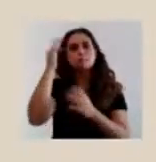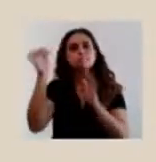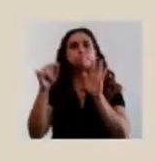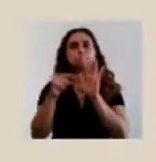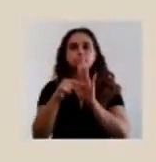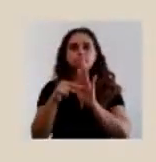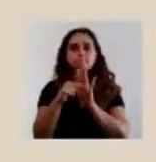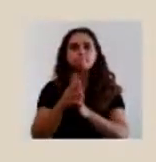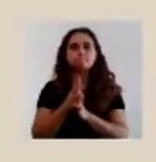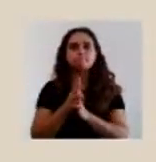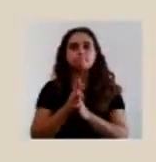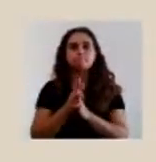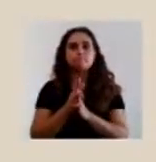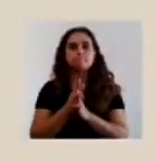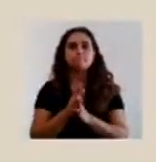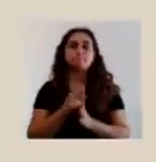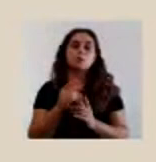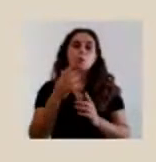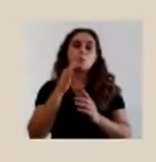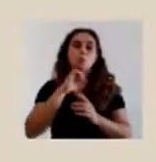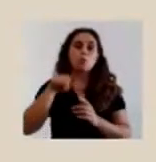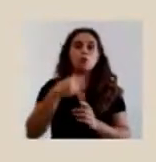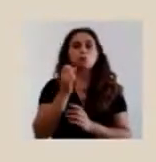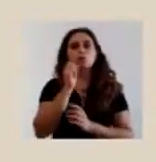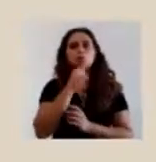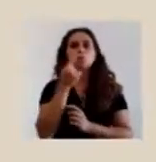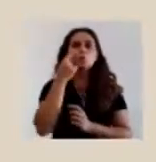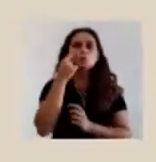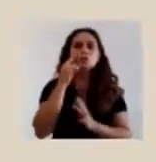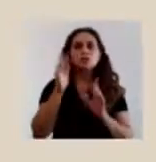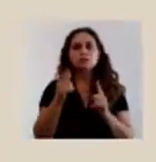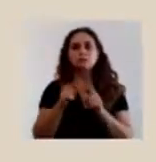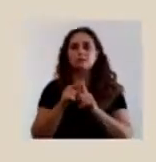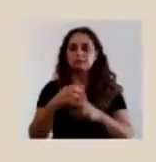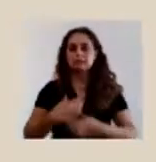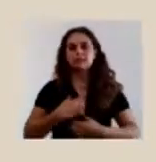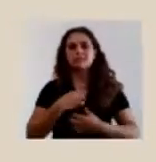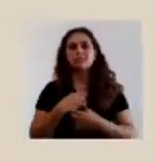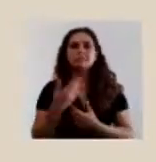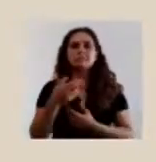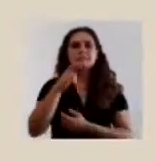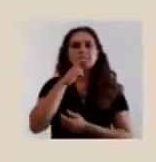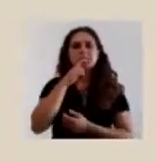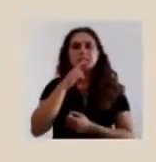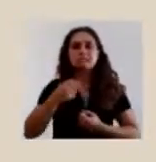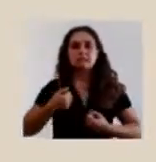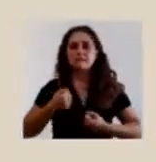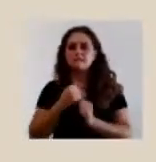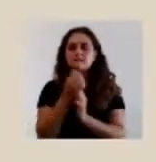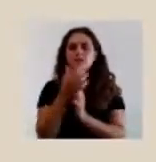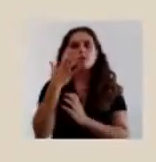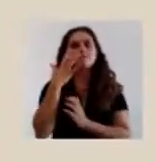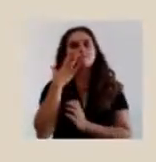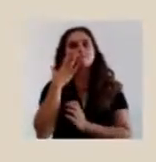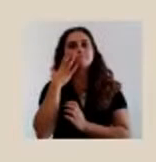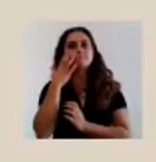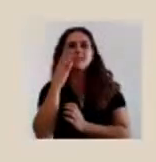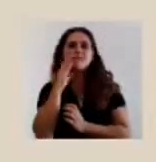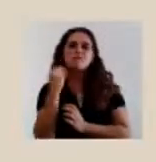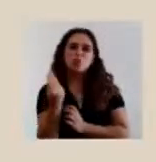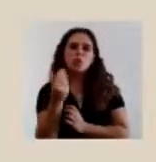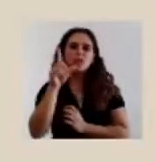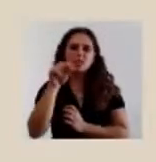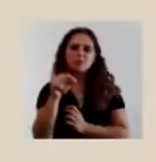discrimination. Hence, we may be familiar with the feelings of anger, sadness, or shame these experiences